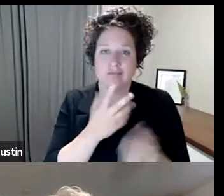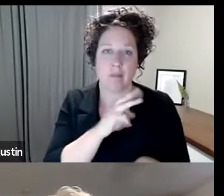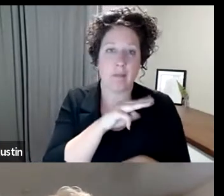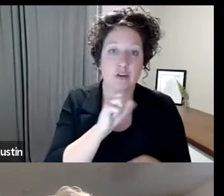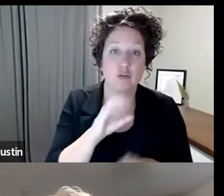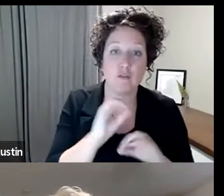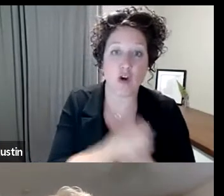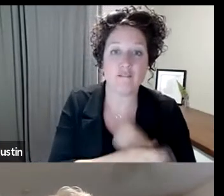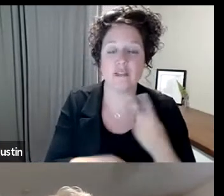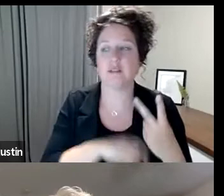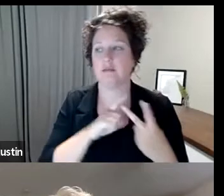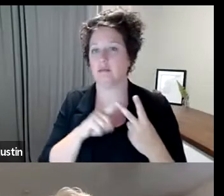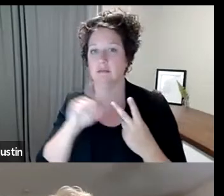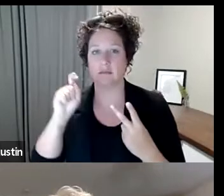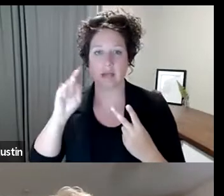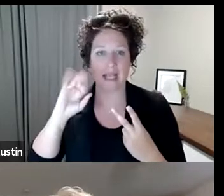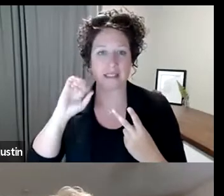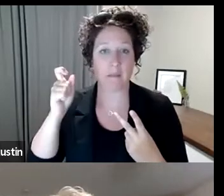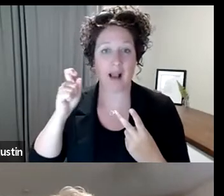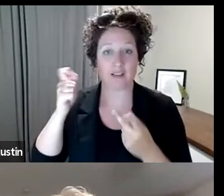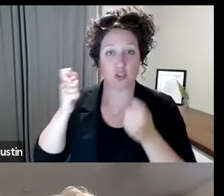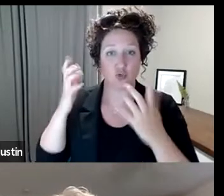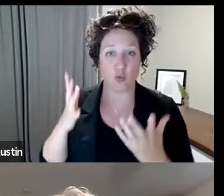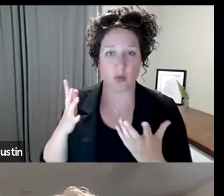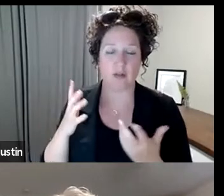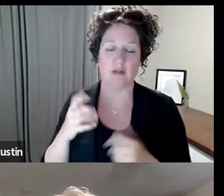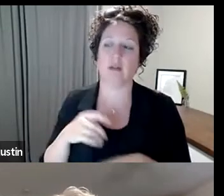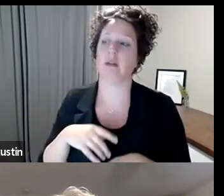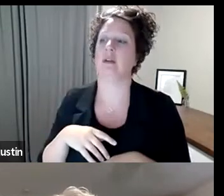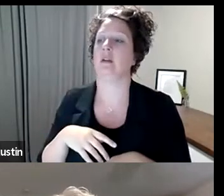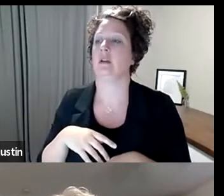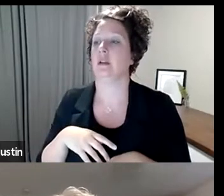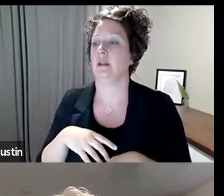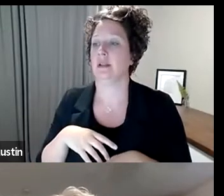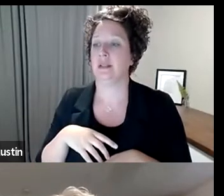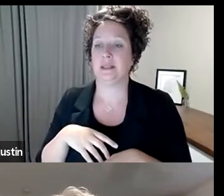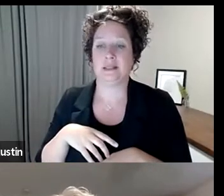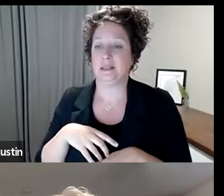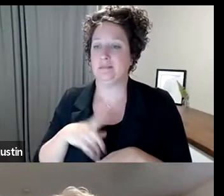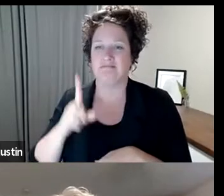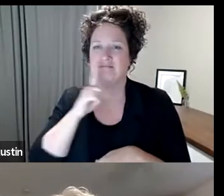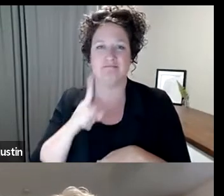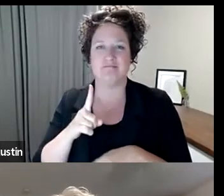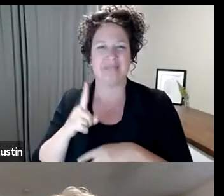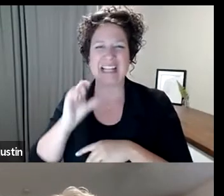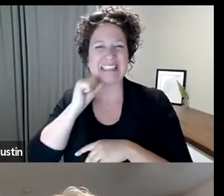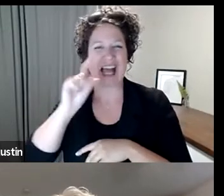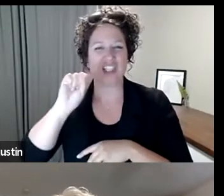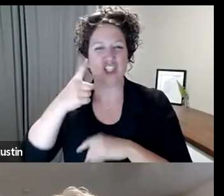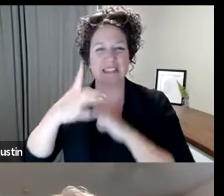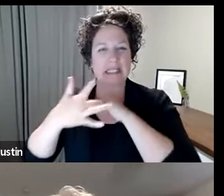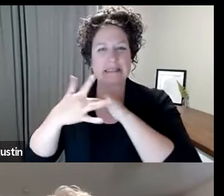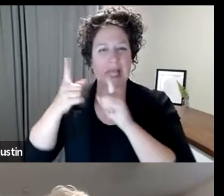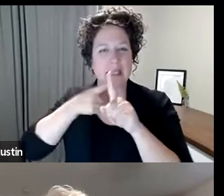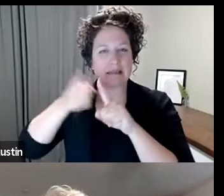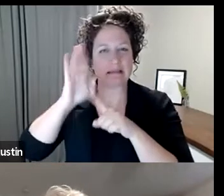Office or an Xbox controller. And I don't think it's a tech industry thing anymore. It's incumbent on us all, because we are